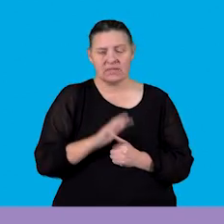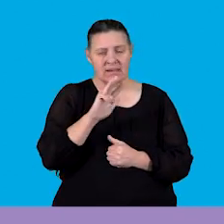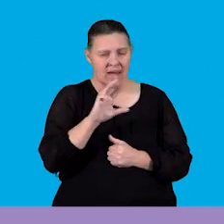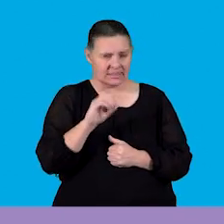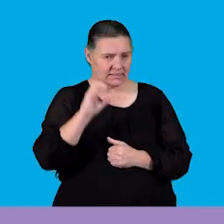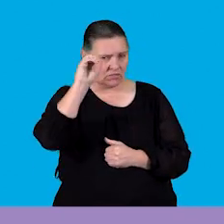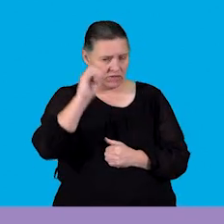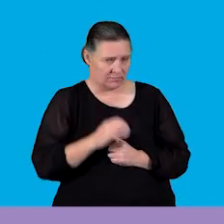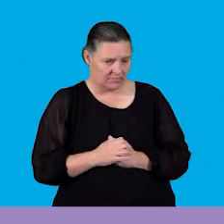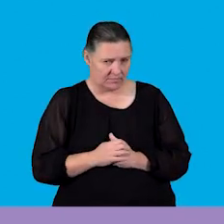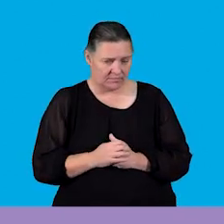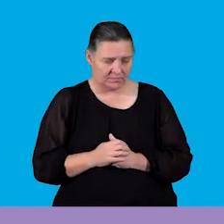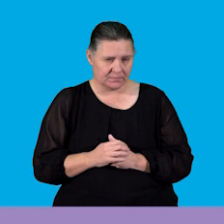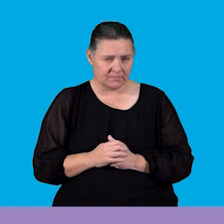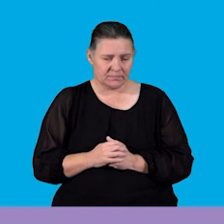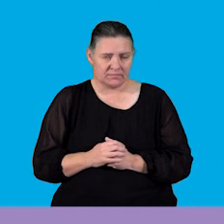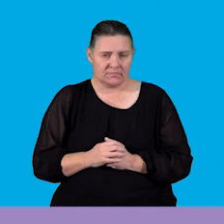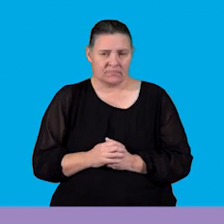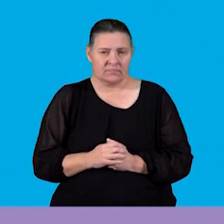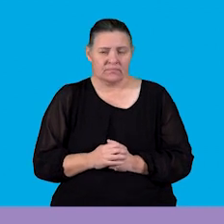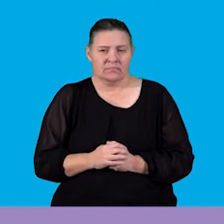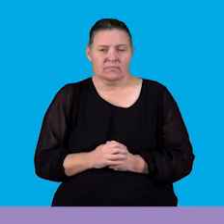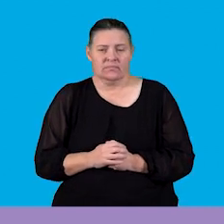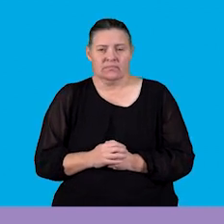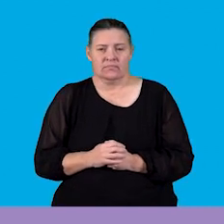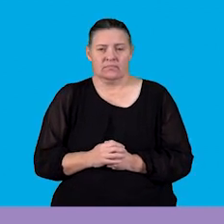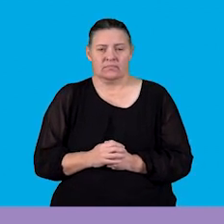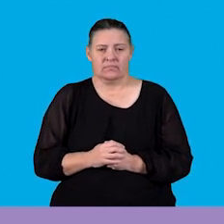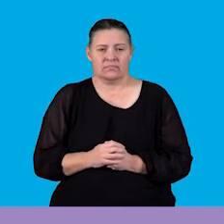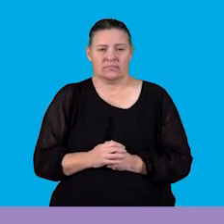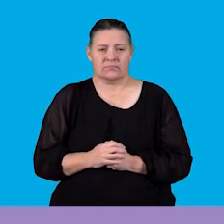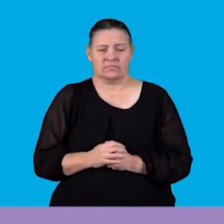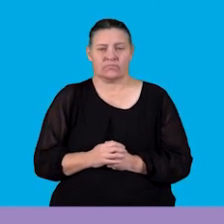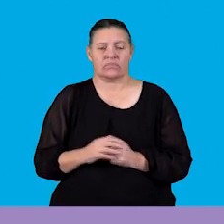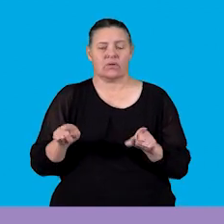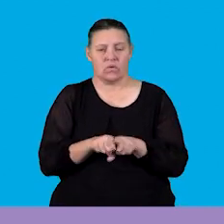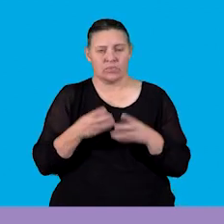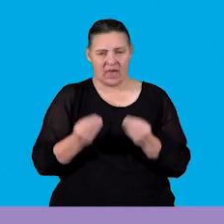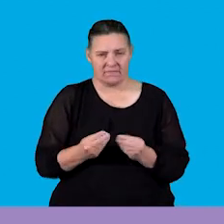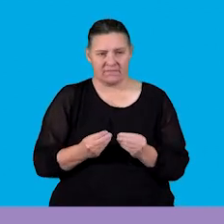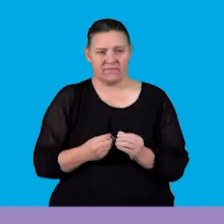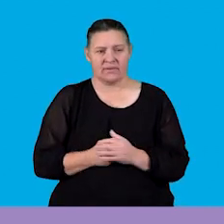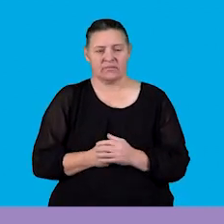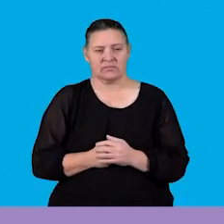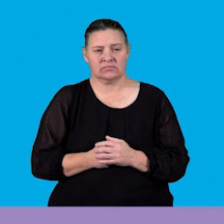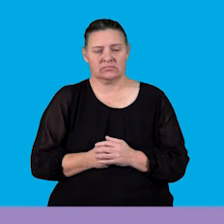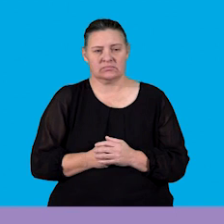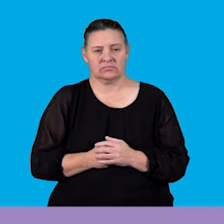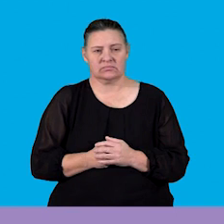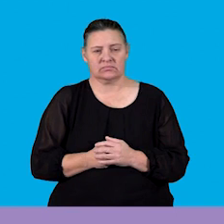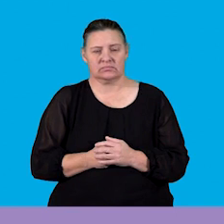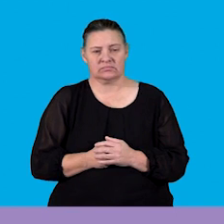P, which is an interior angle of this triangle, and it's been shown to be 90. Then we also have